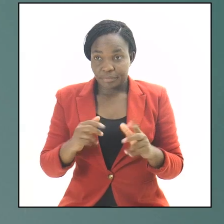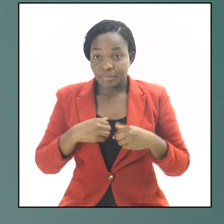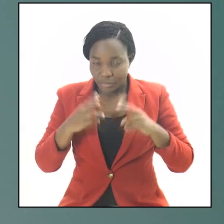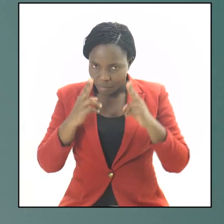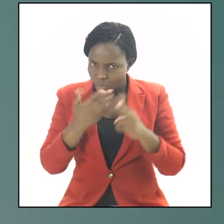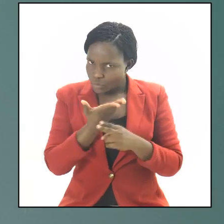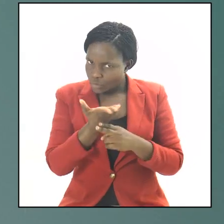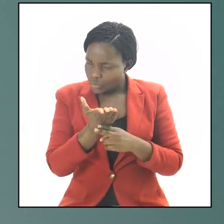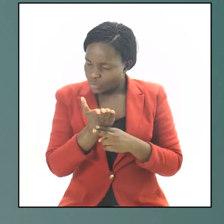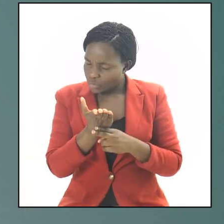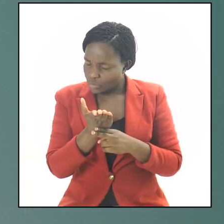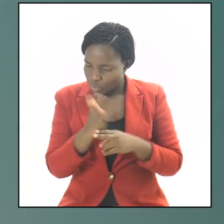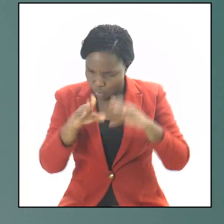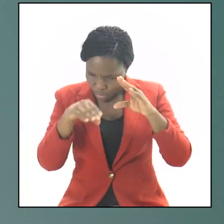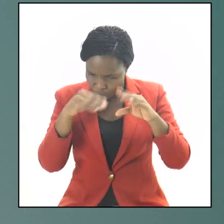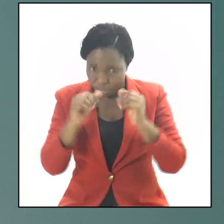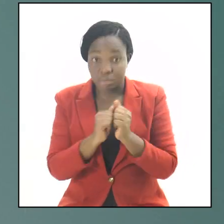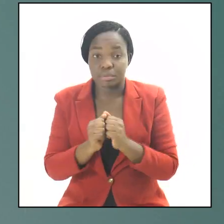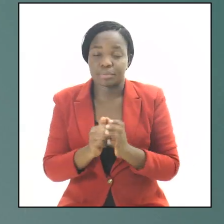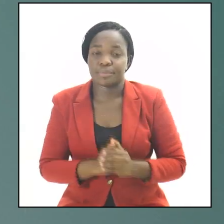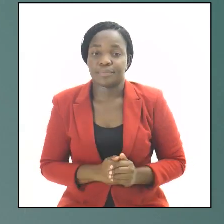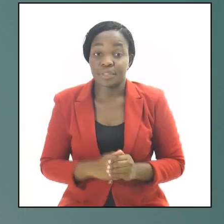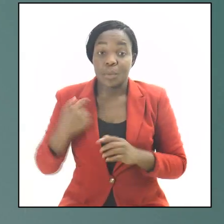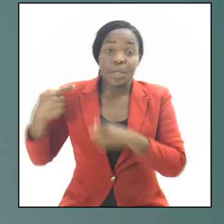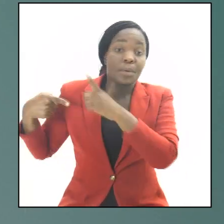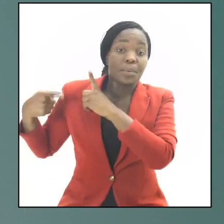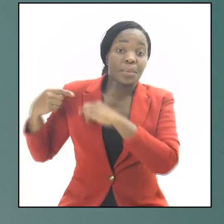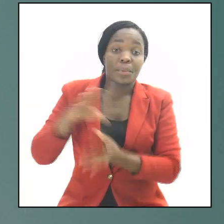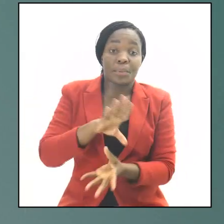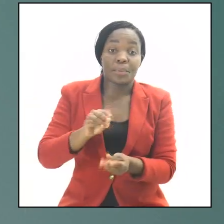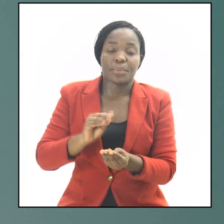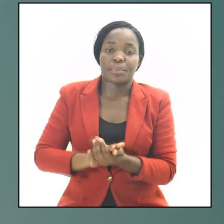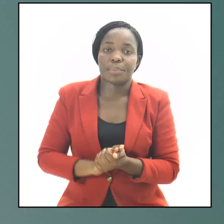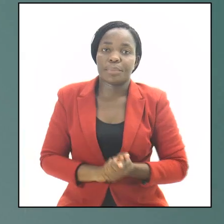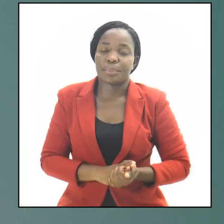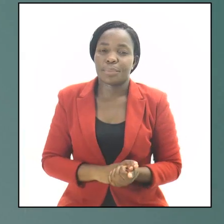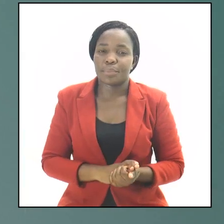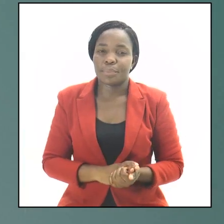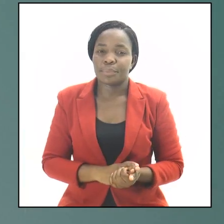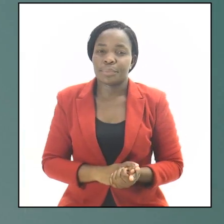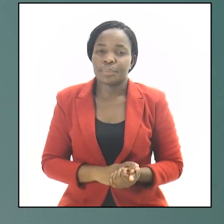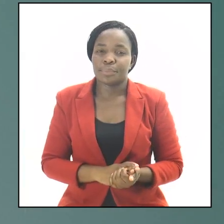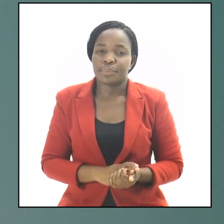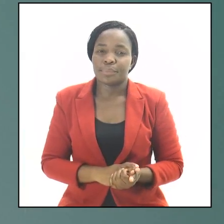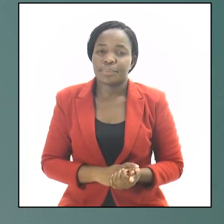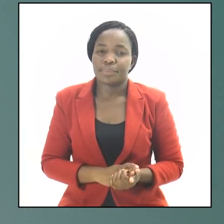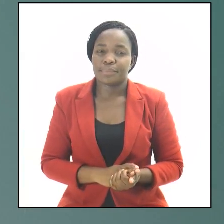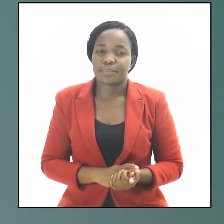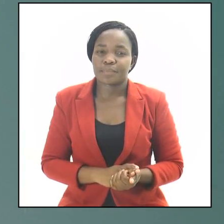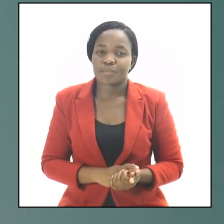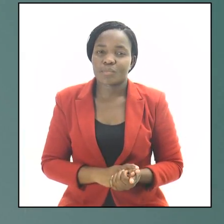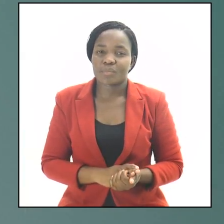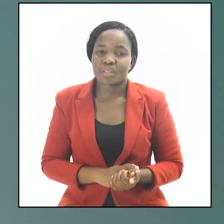hope you also enjoyed today's lesson. Let me just give you a short summary of what we discussed.